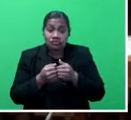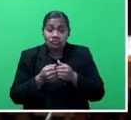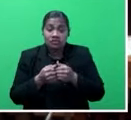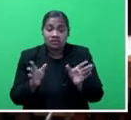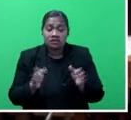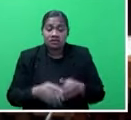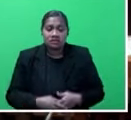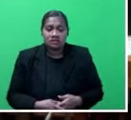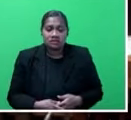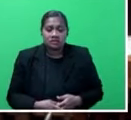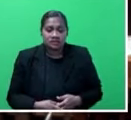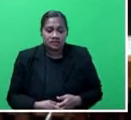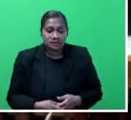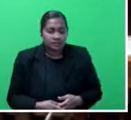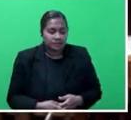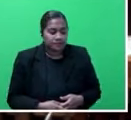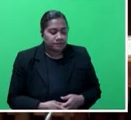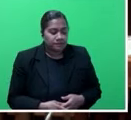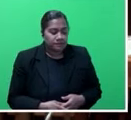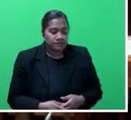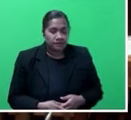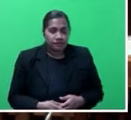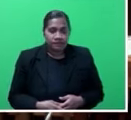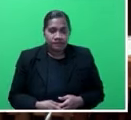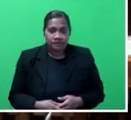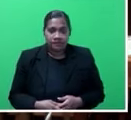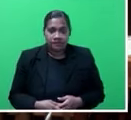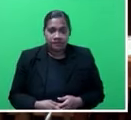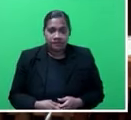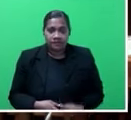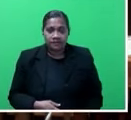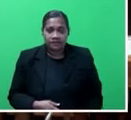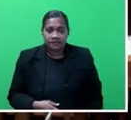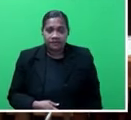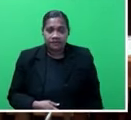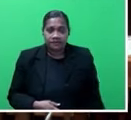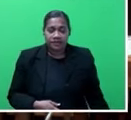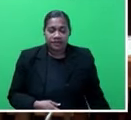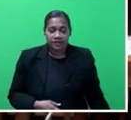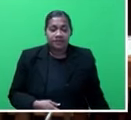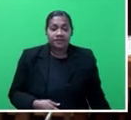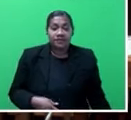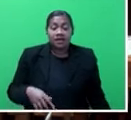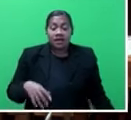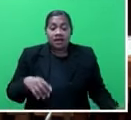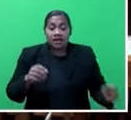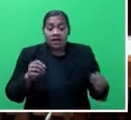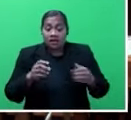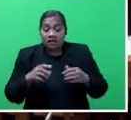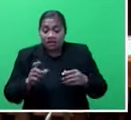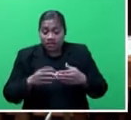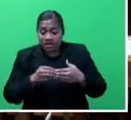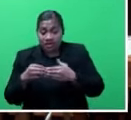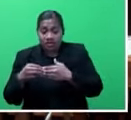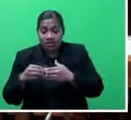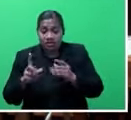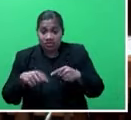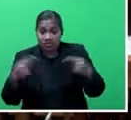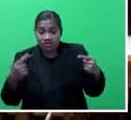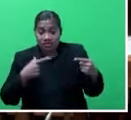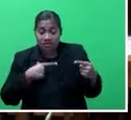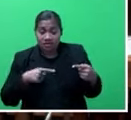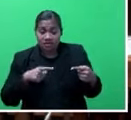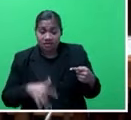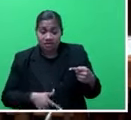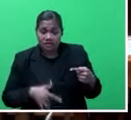from the speech previously made by the Leader of the Opposition, because I feel that